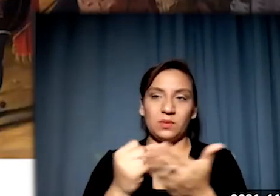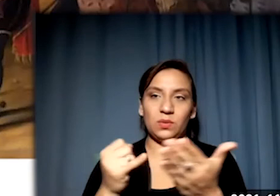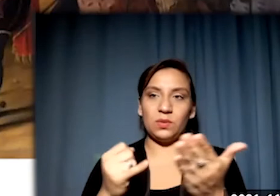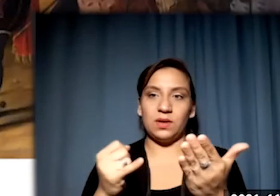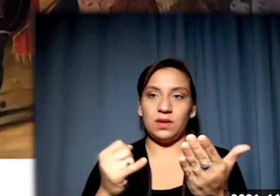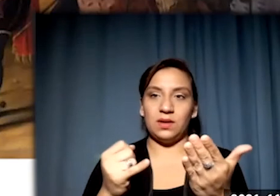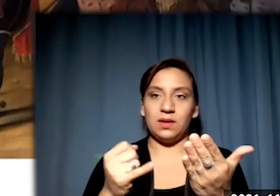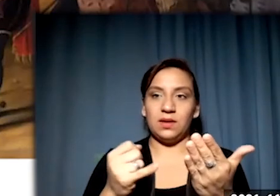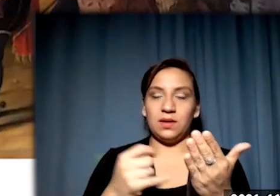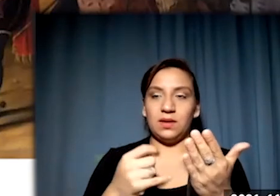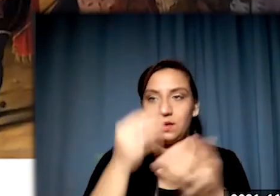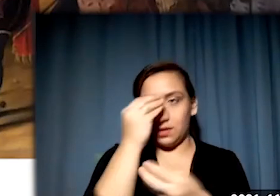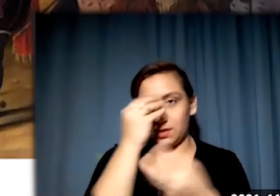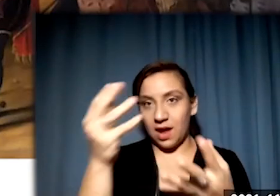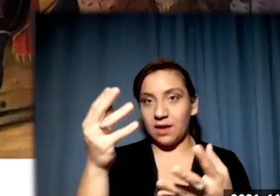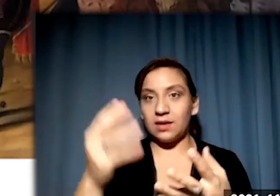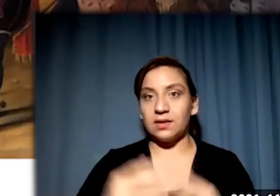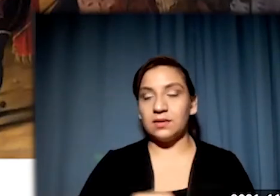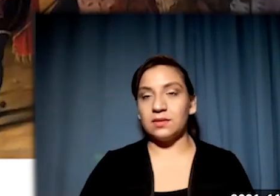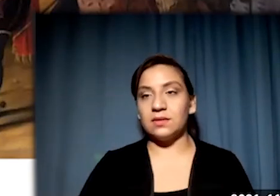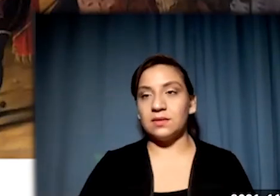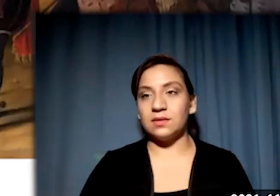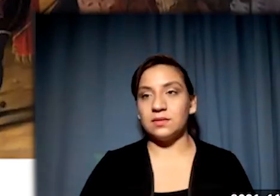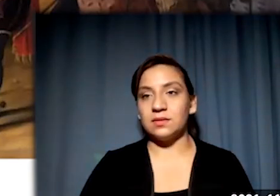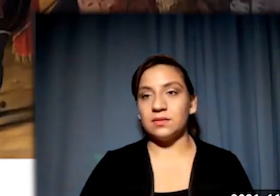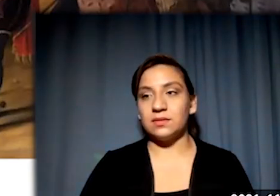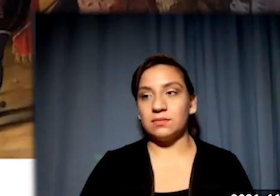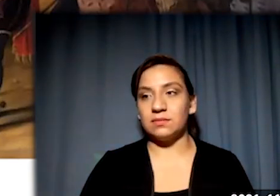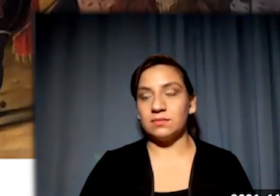its enemies. At the end of her essay,